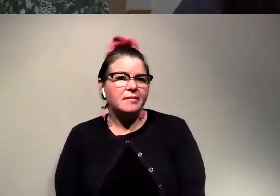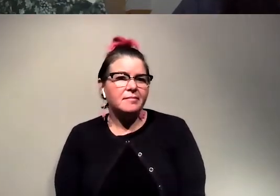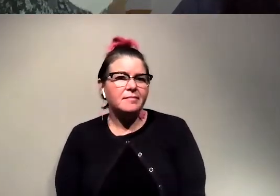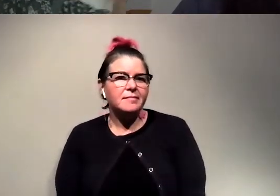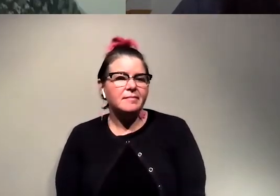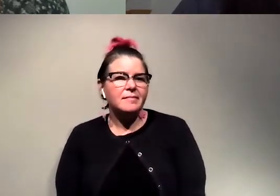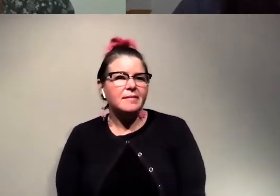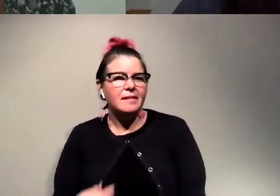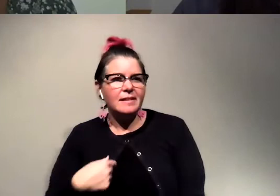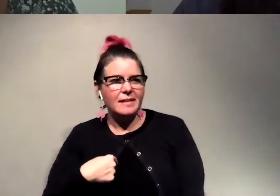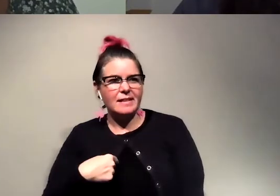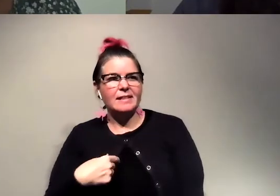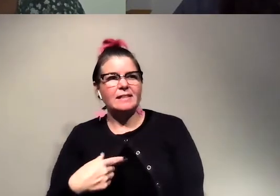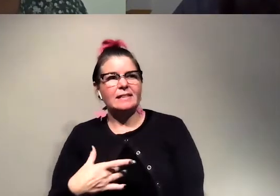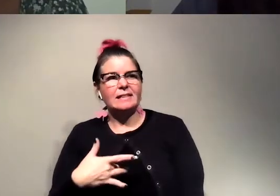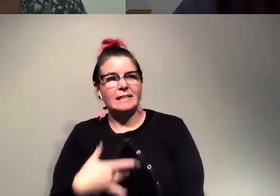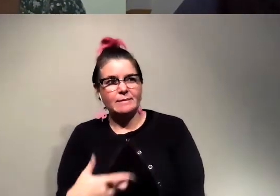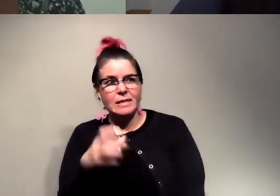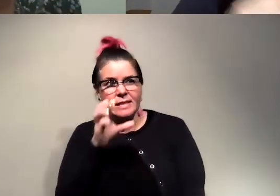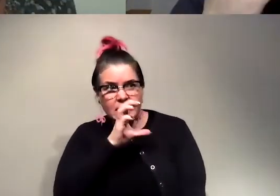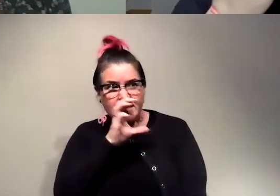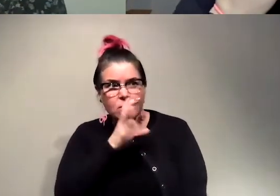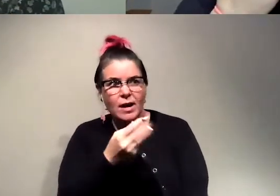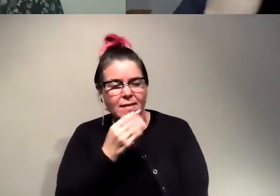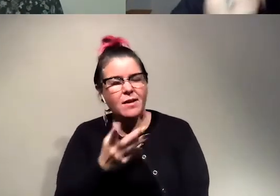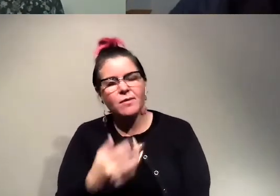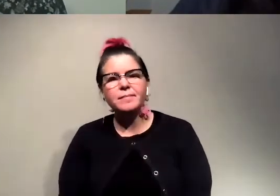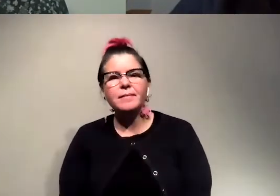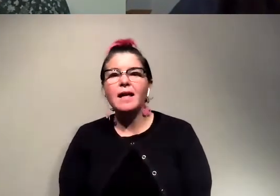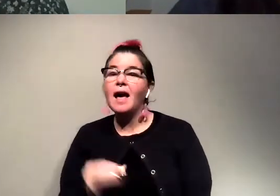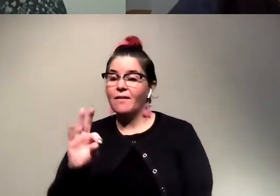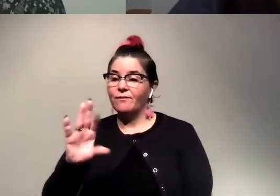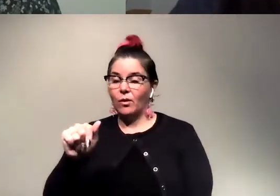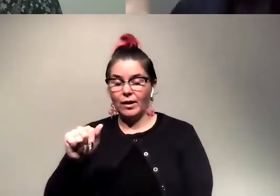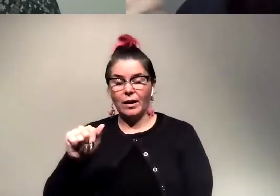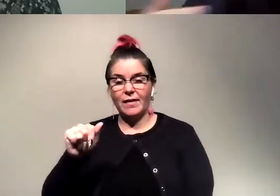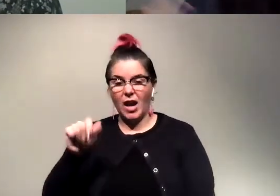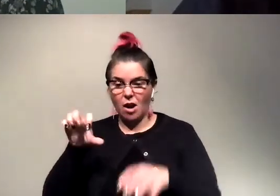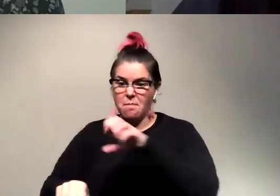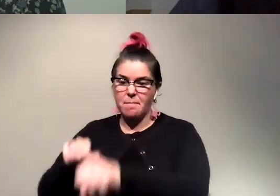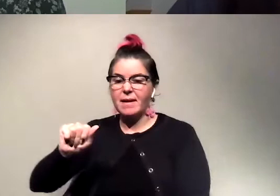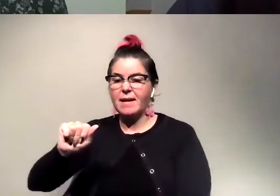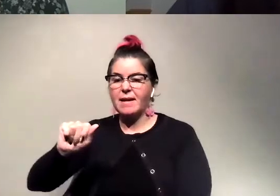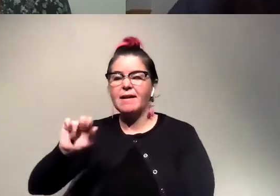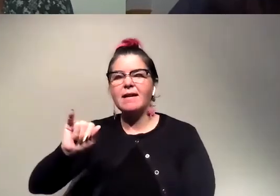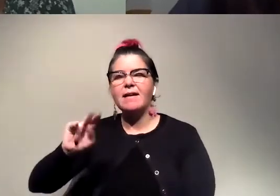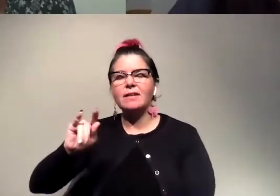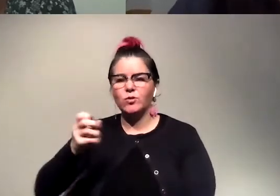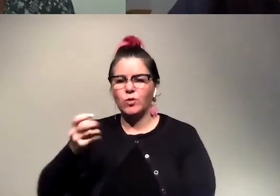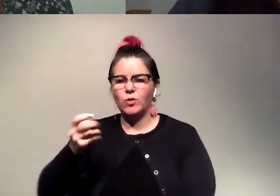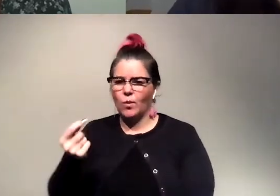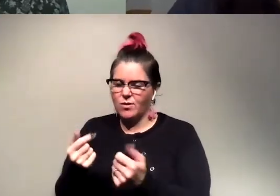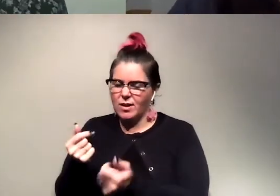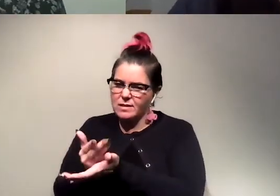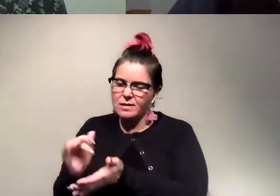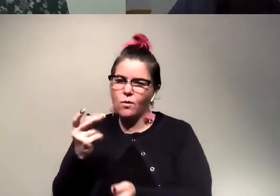look out for, but it's not terrible. And they're invasive in Florida, right? So we're trying to get rid of those iguanas. Yeah. So